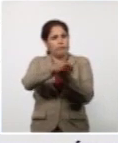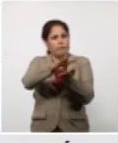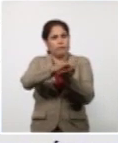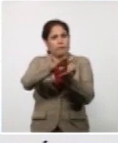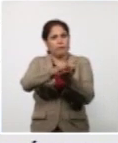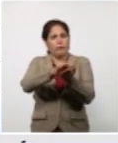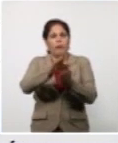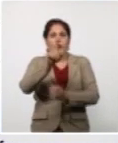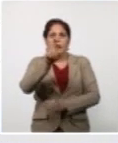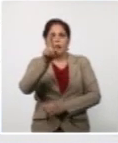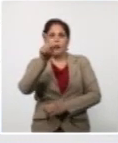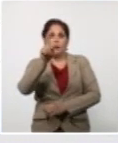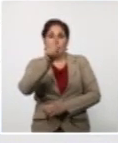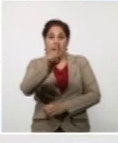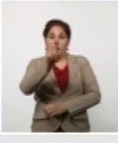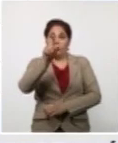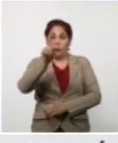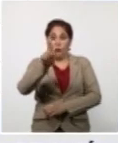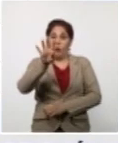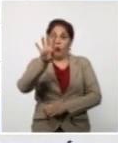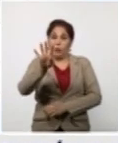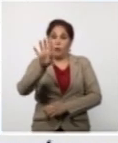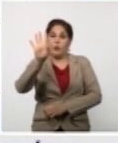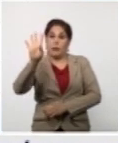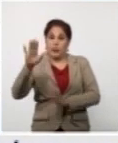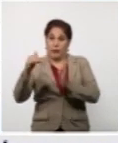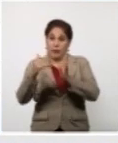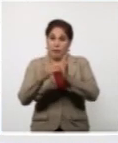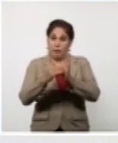Cuba already accumulates